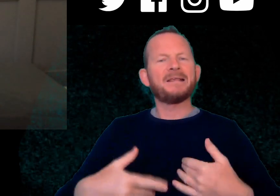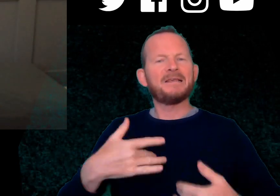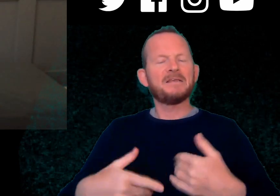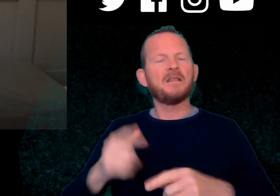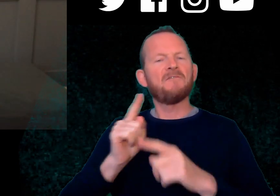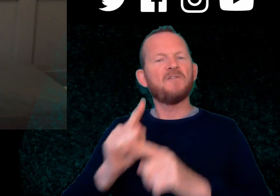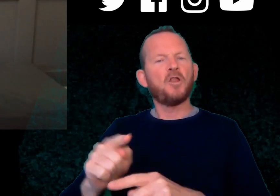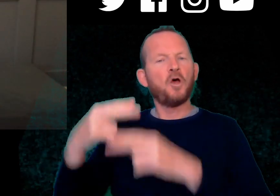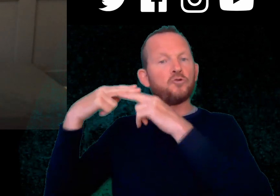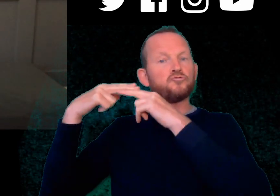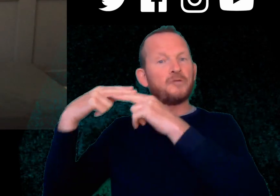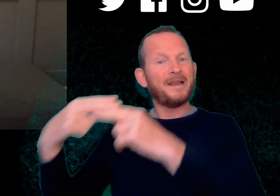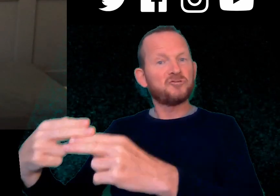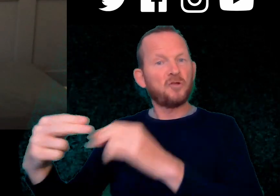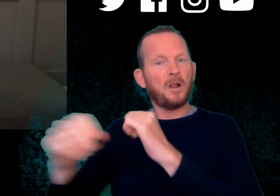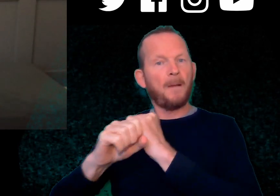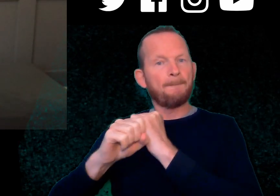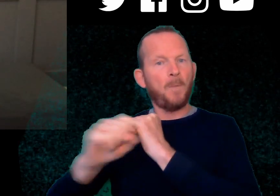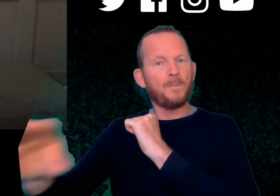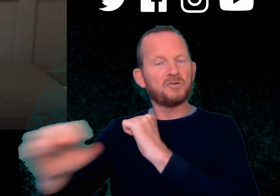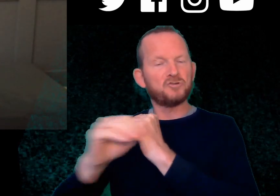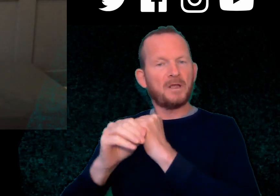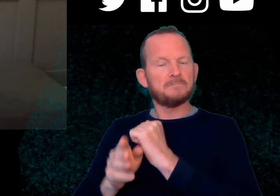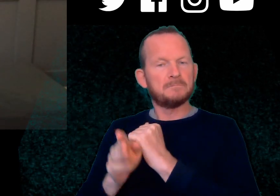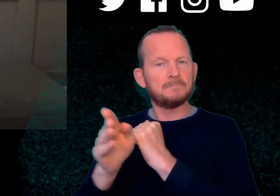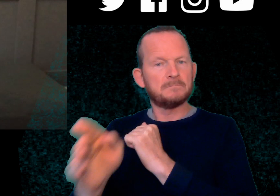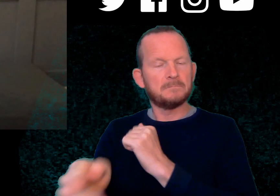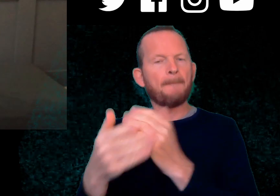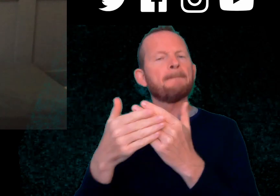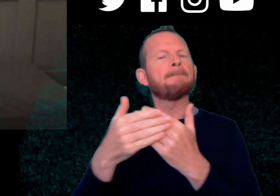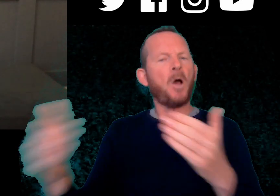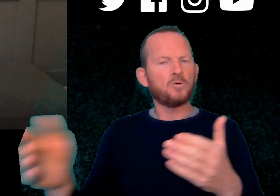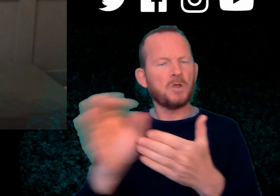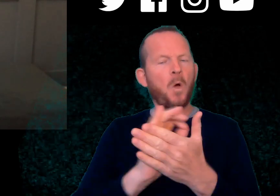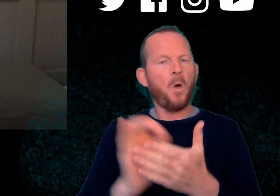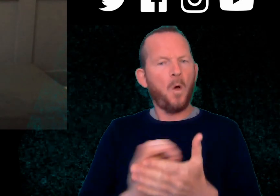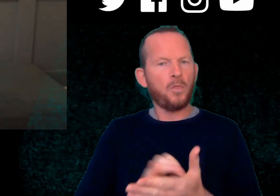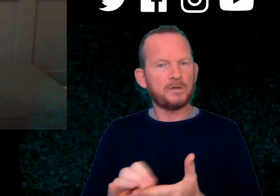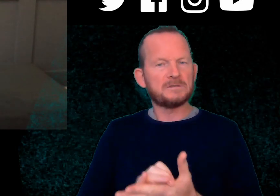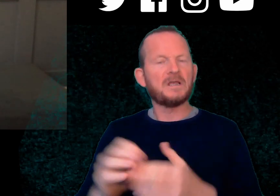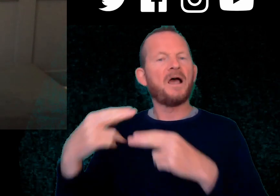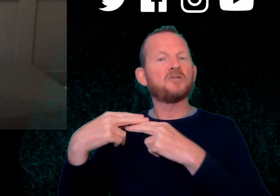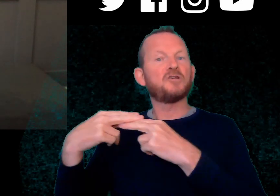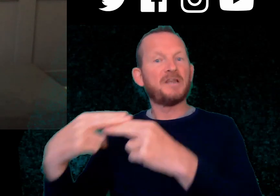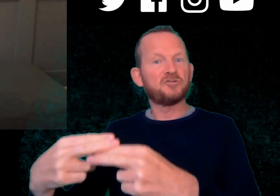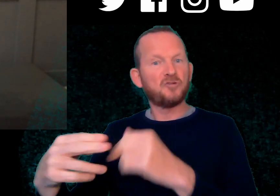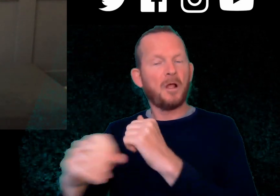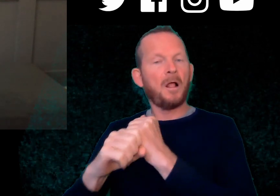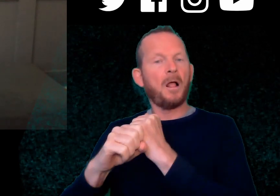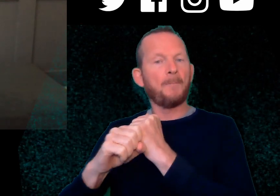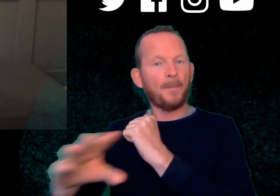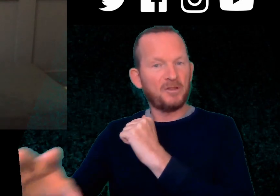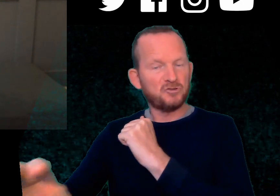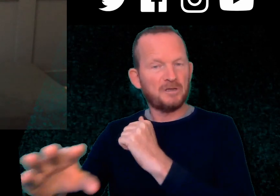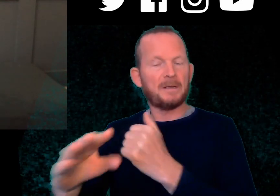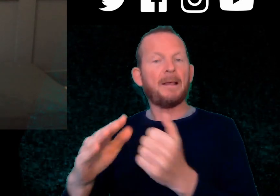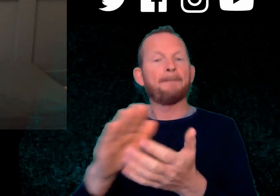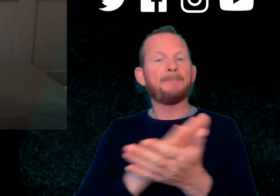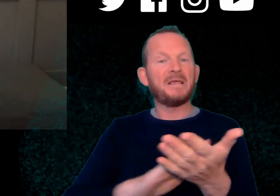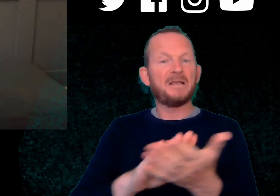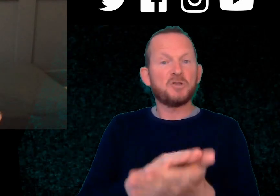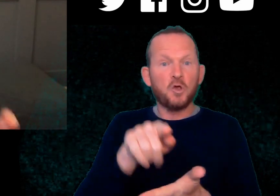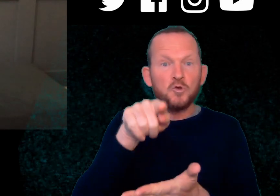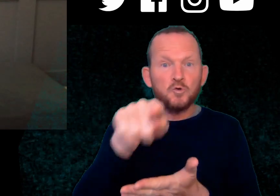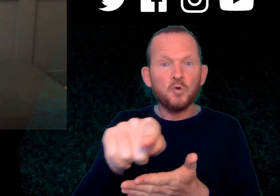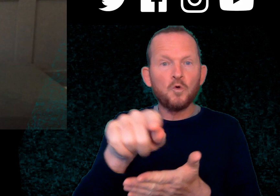keen to go down the traditional publishing route, which is the route the majority of authors take, hence traditional publishing. And traditional publishing